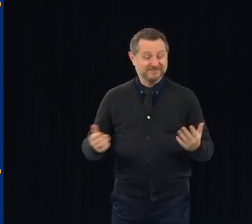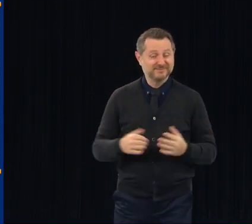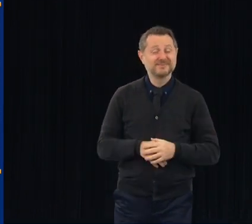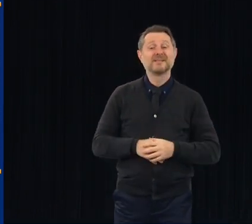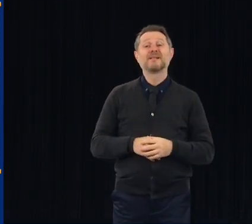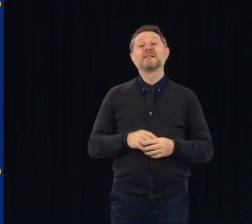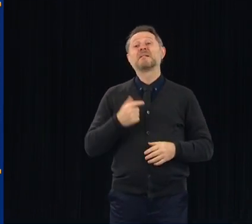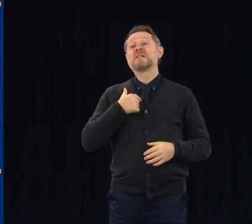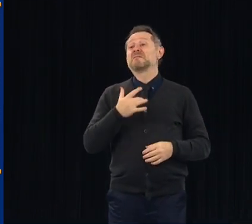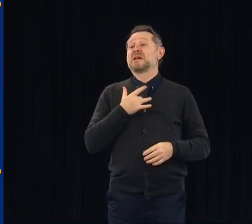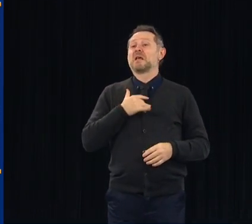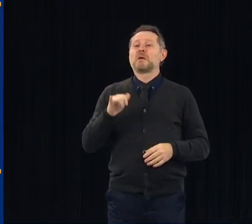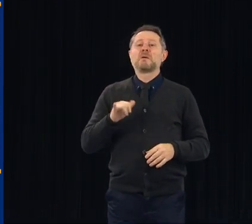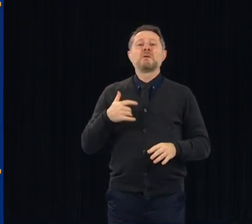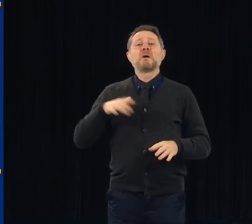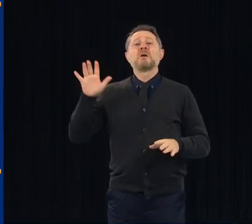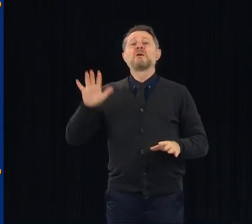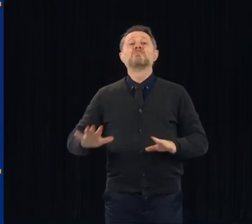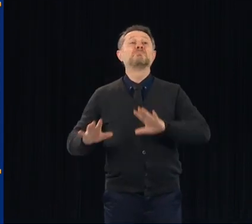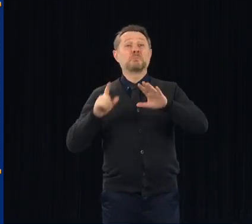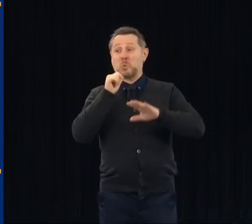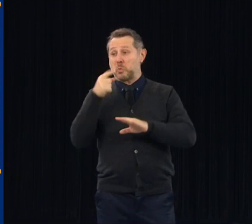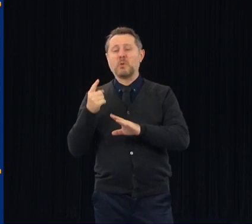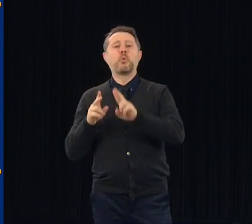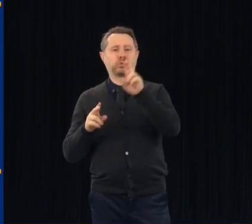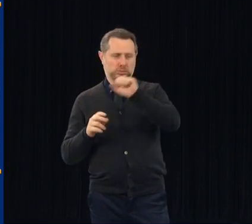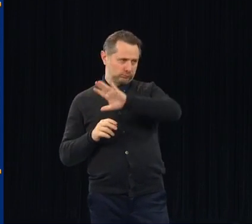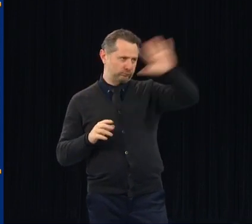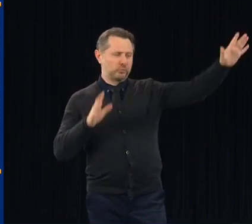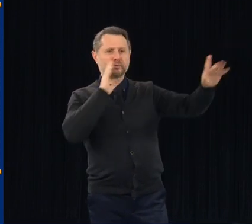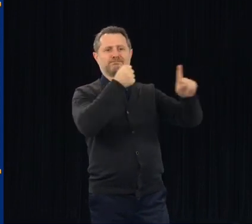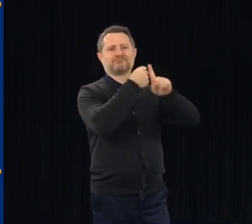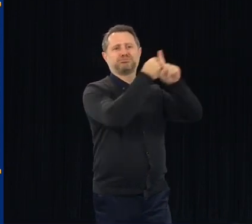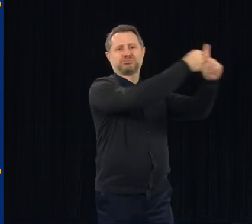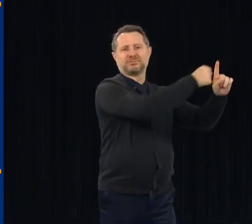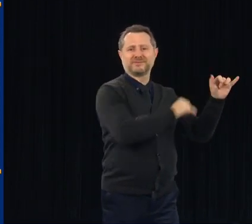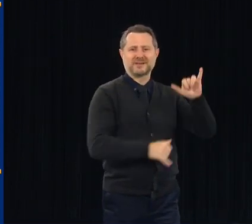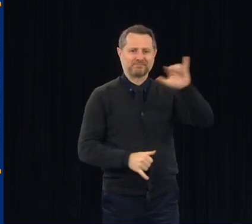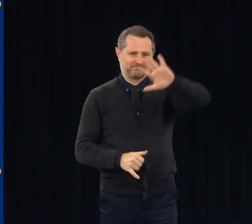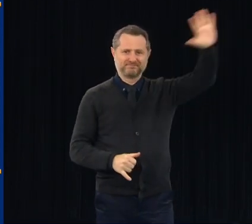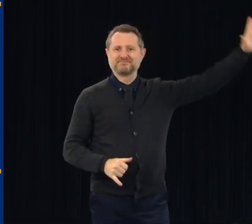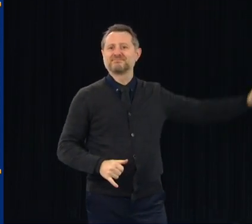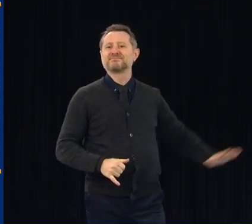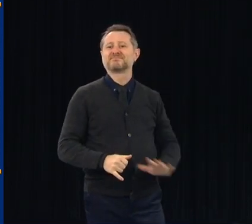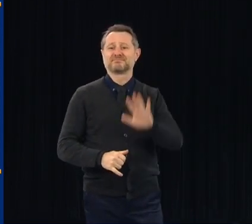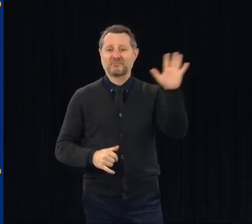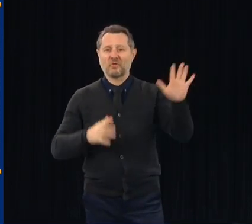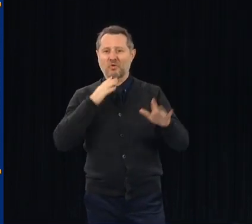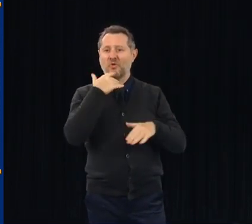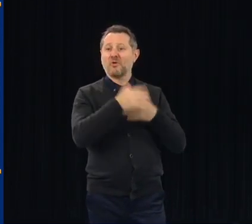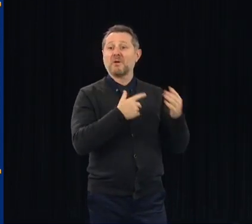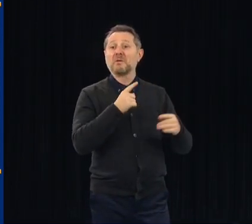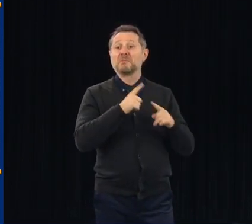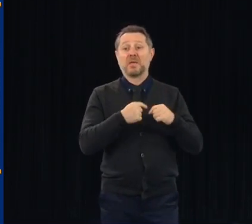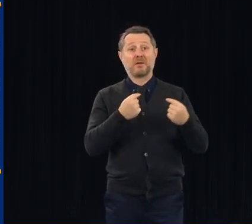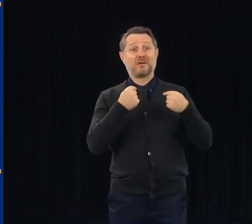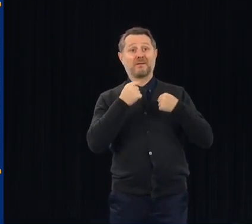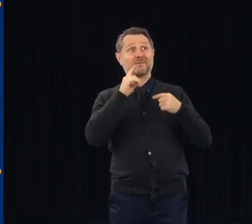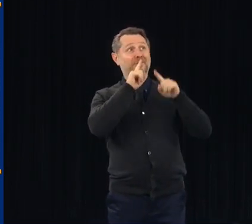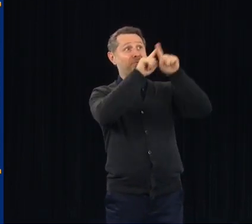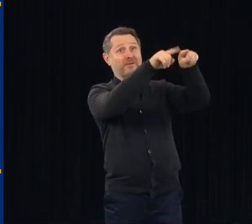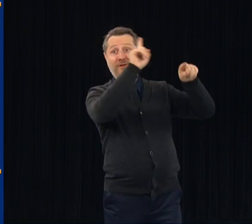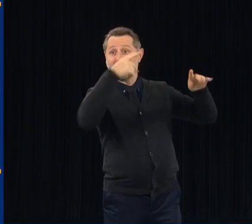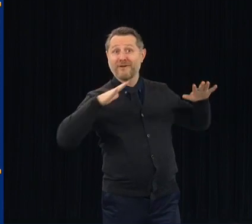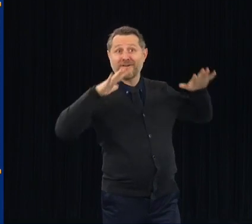country. The federal government, everyone says the federal stockpile, federal stockpile. There's not enough in the federal stockpile